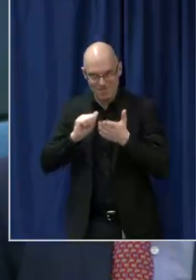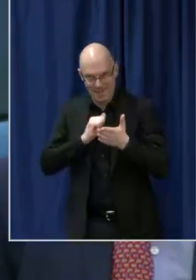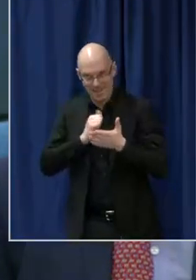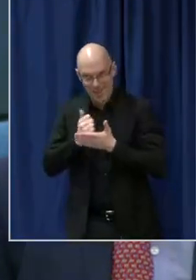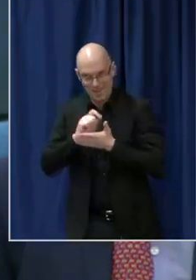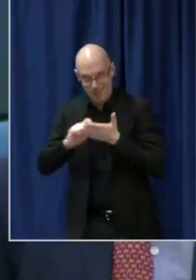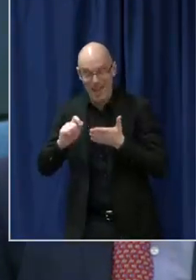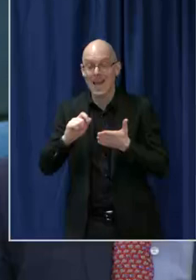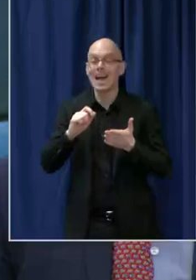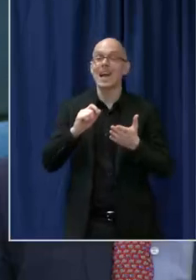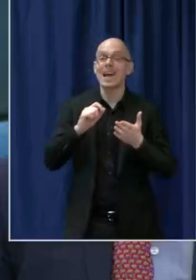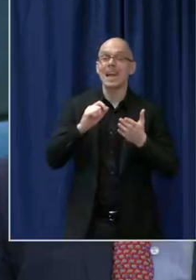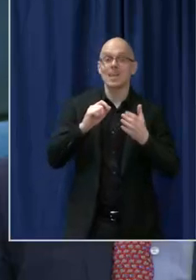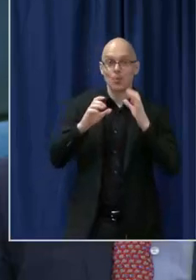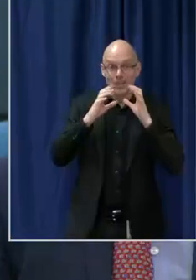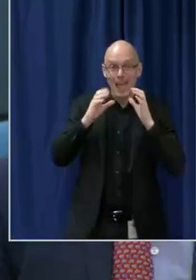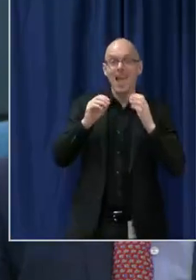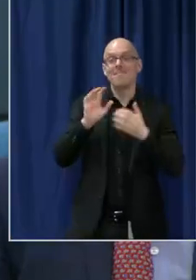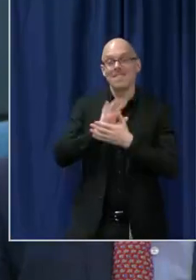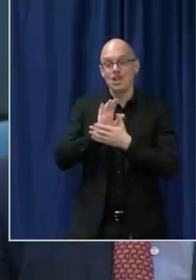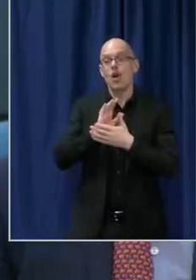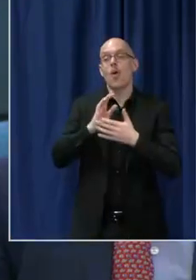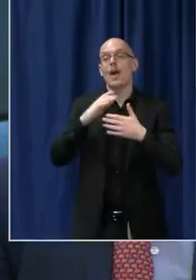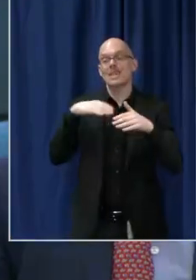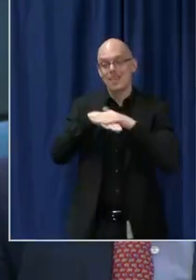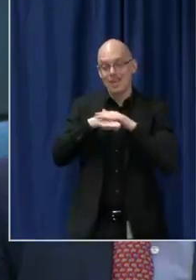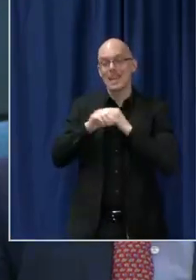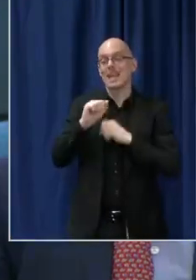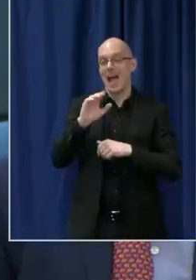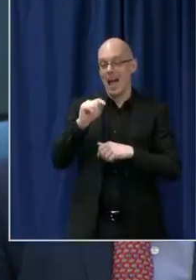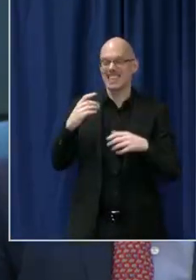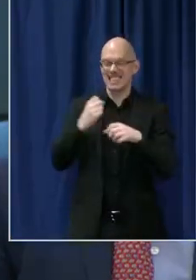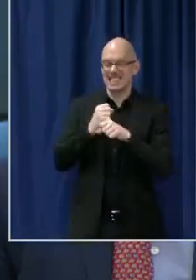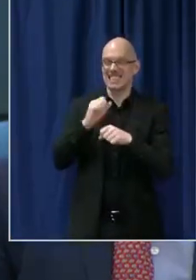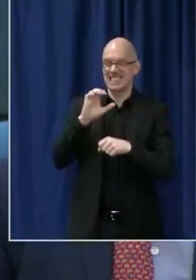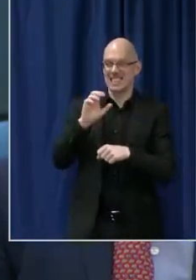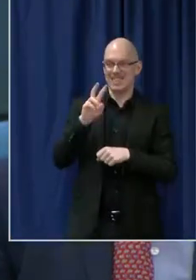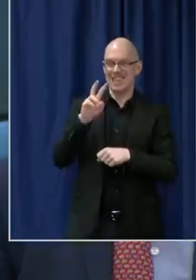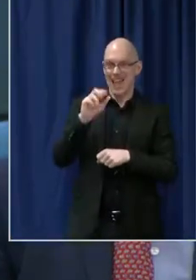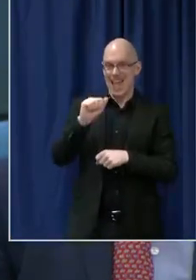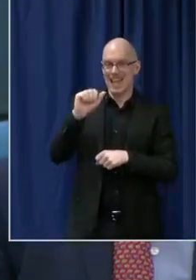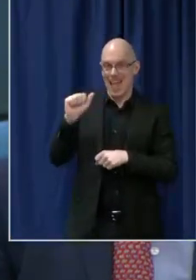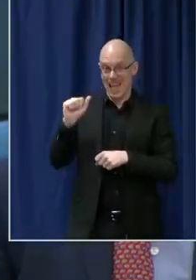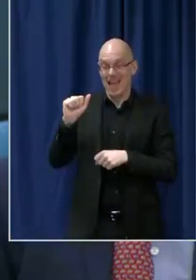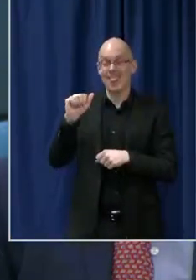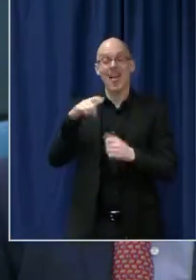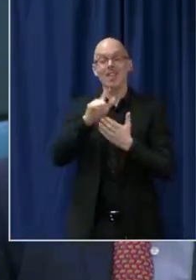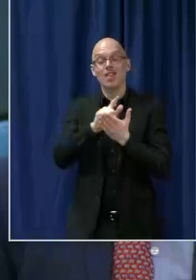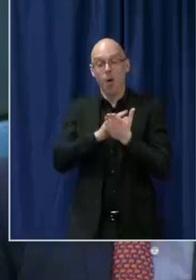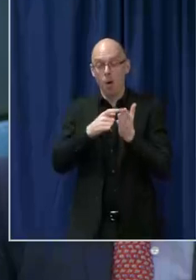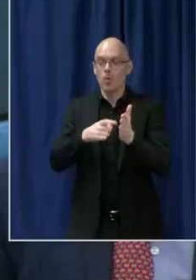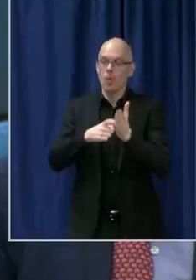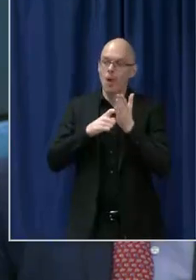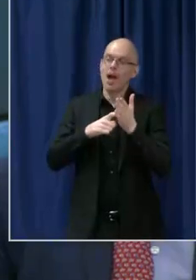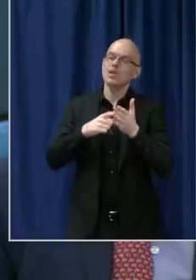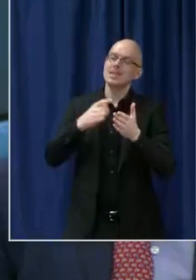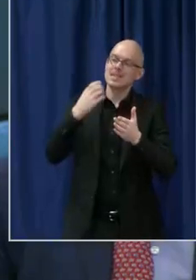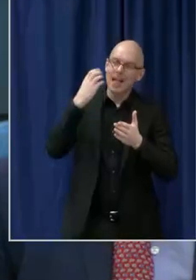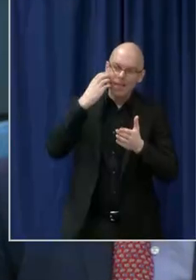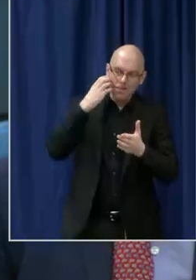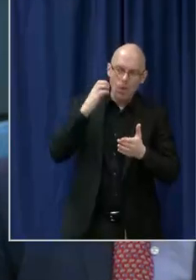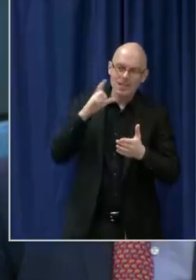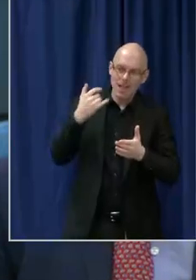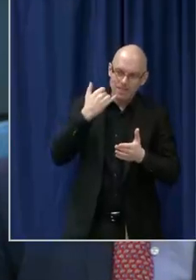Programming Accessibility Act, the CVAA, which requires cell phones, laptops, and other digital